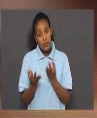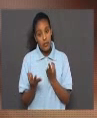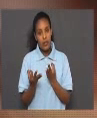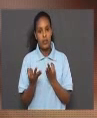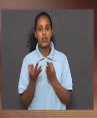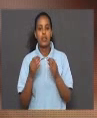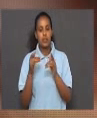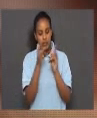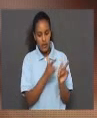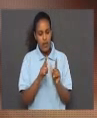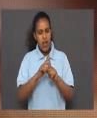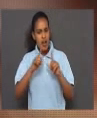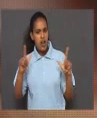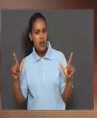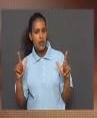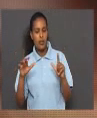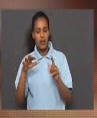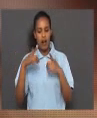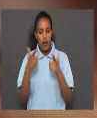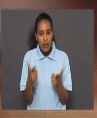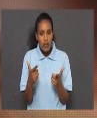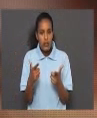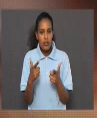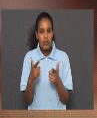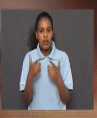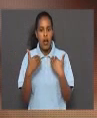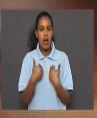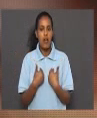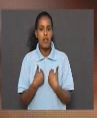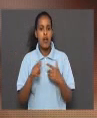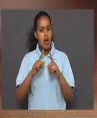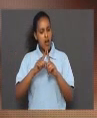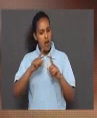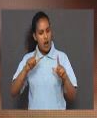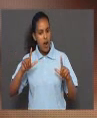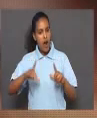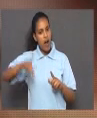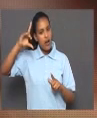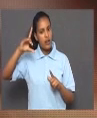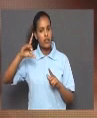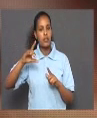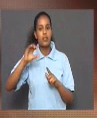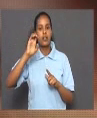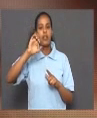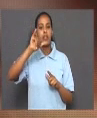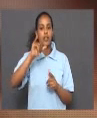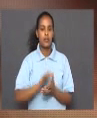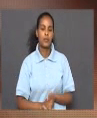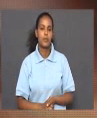system has a greater amount of randomness, then it will have a higher entropy.